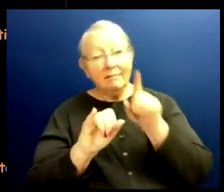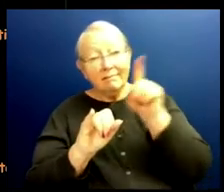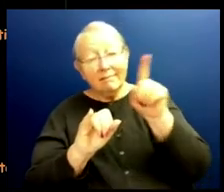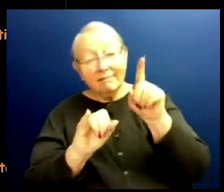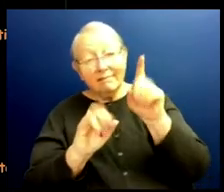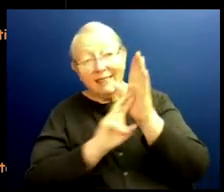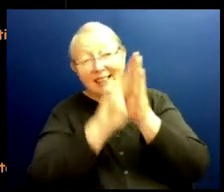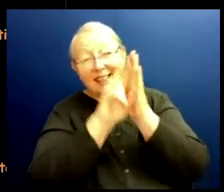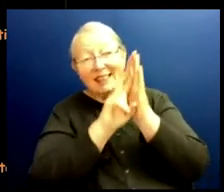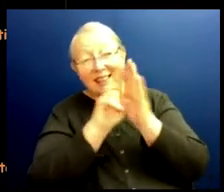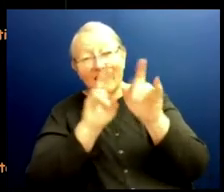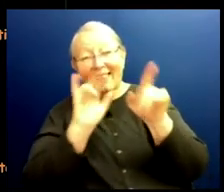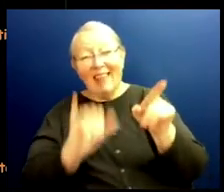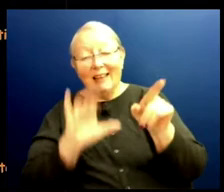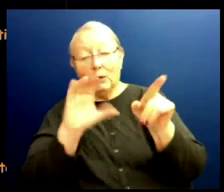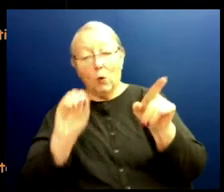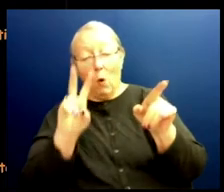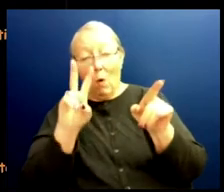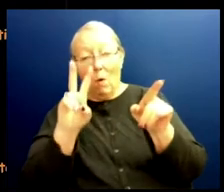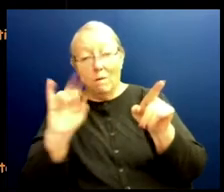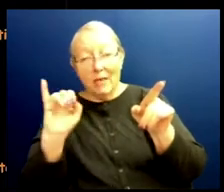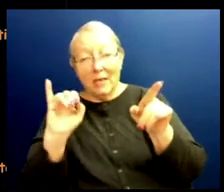COBE, the